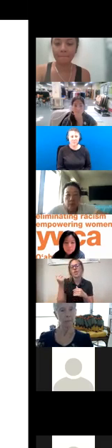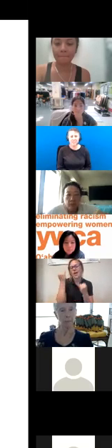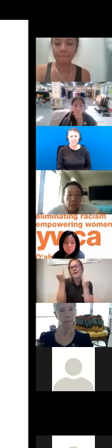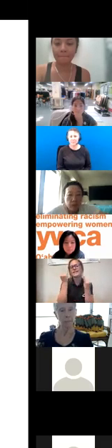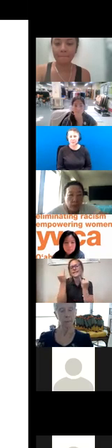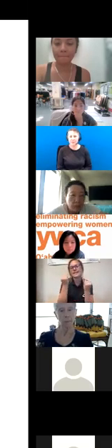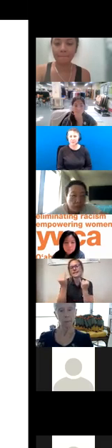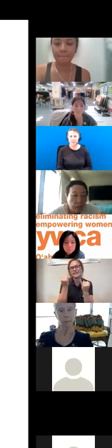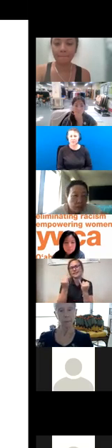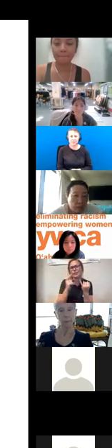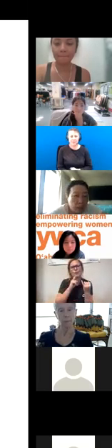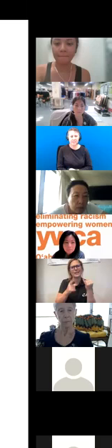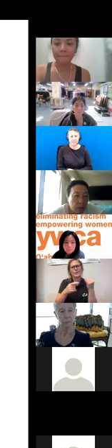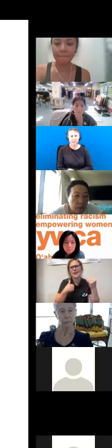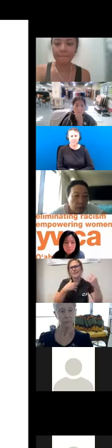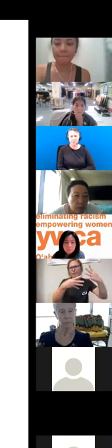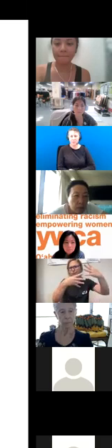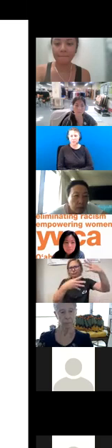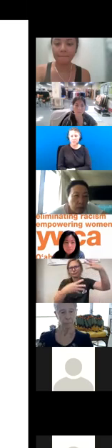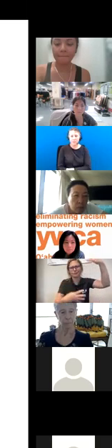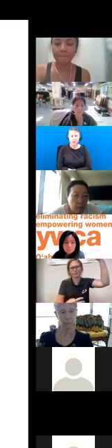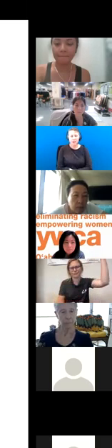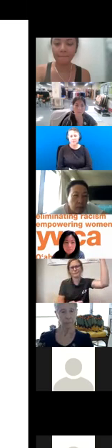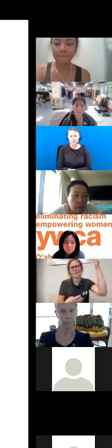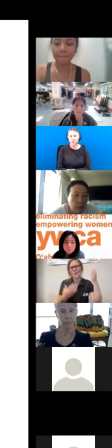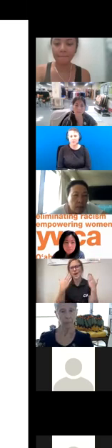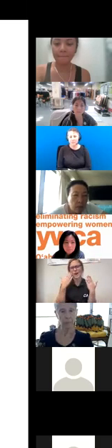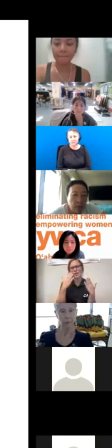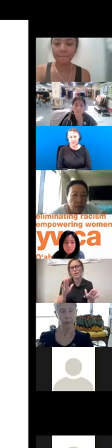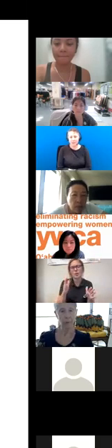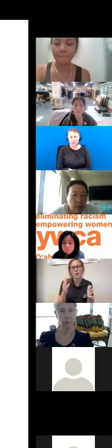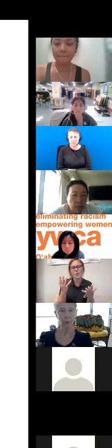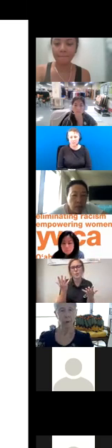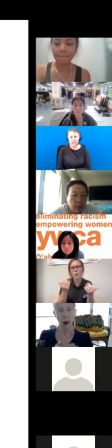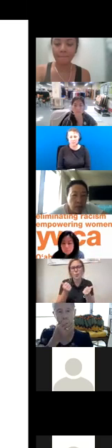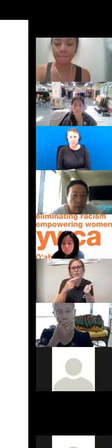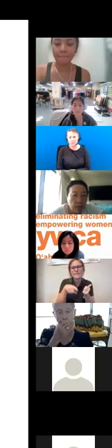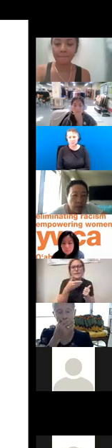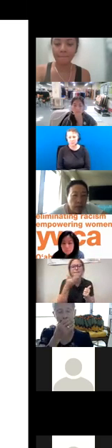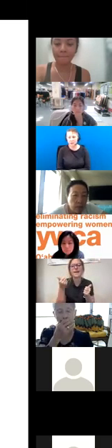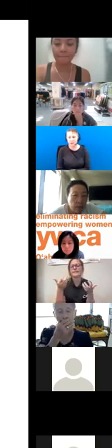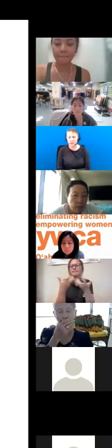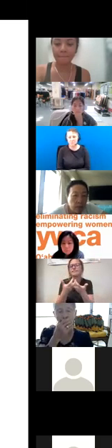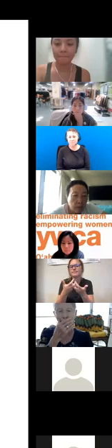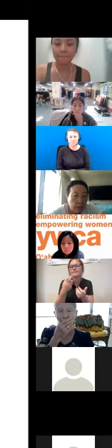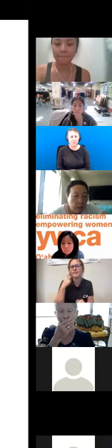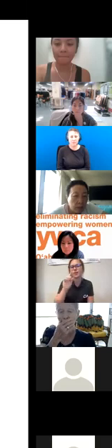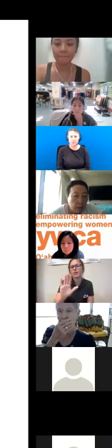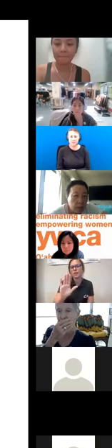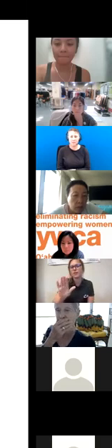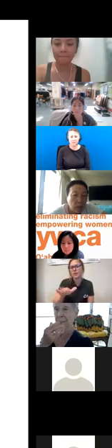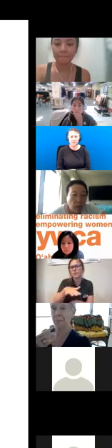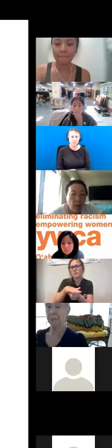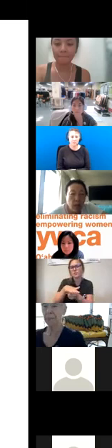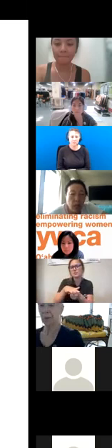And these are just examples of those other ideas that can be used. There's quite a list of technology that can be used, and